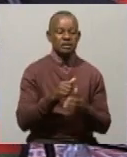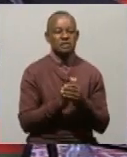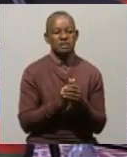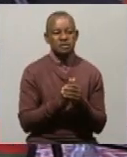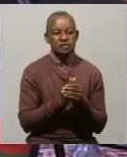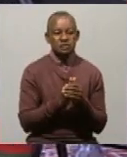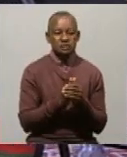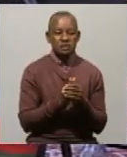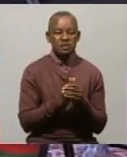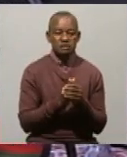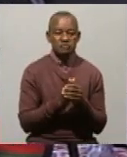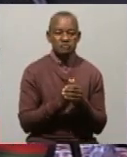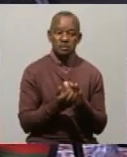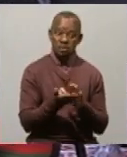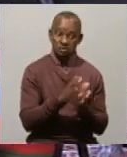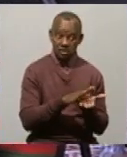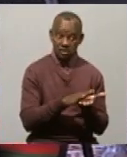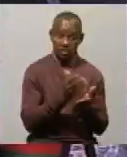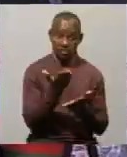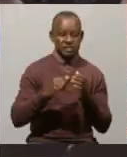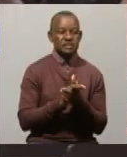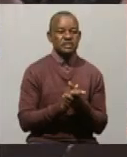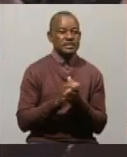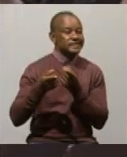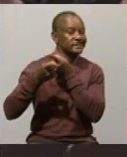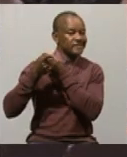in 2017. He called on those with